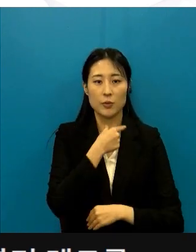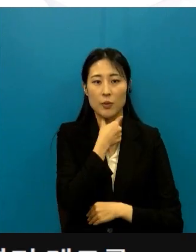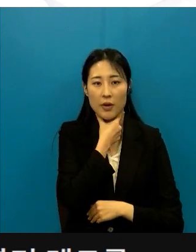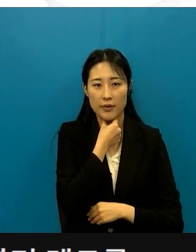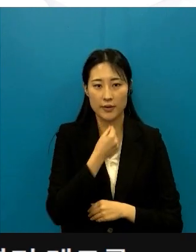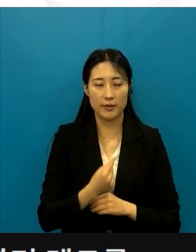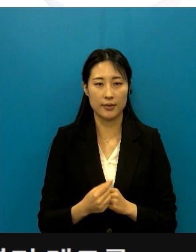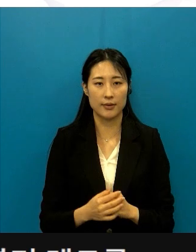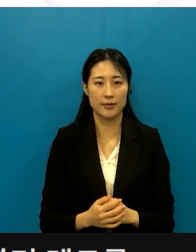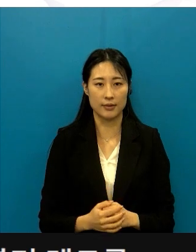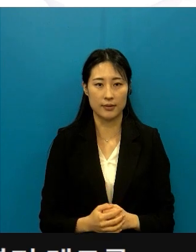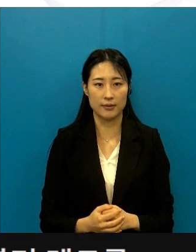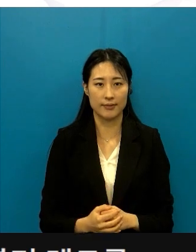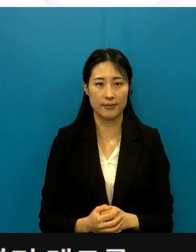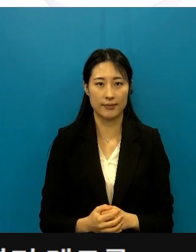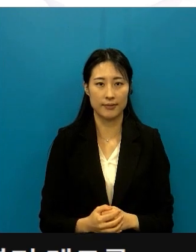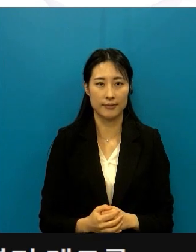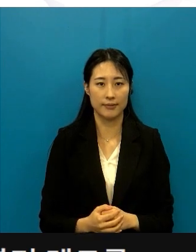intent